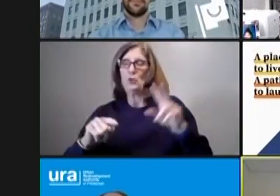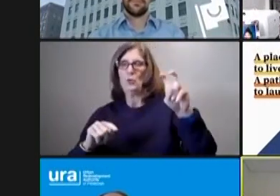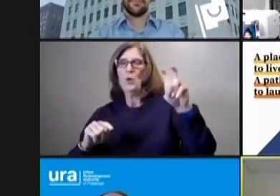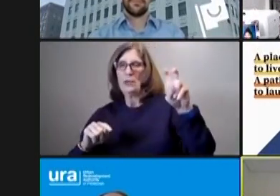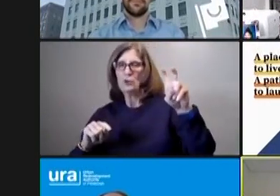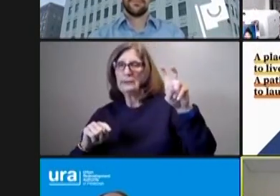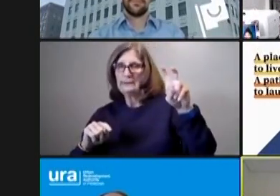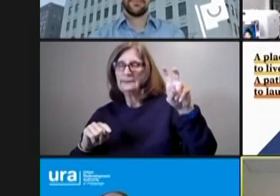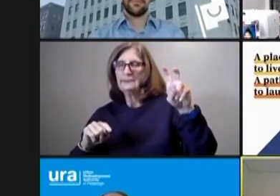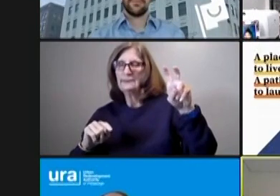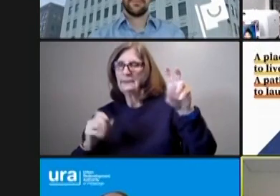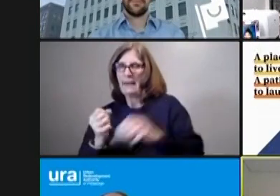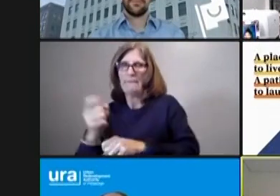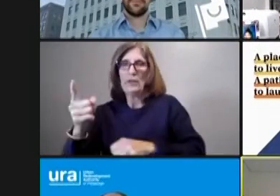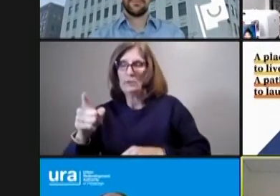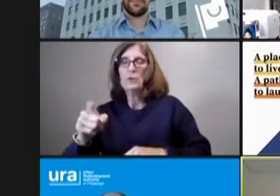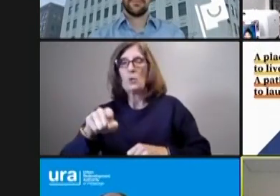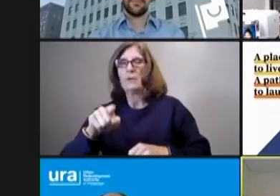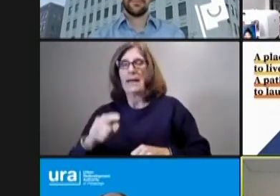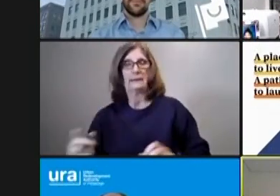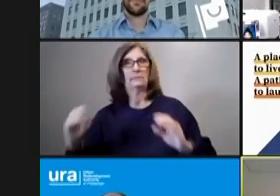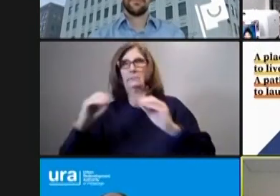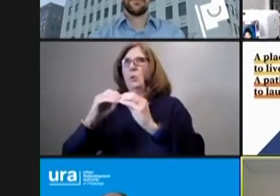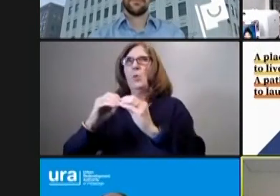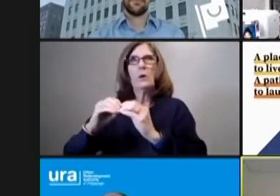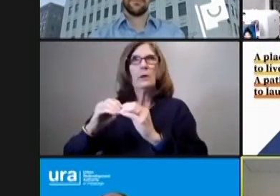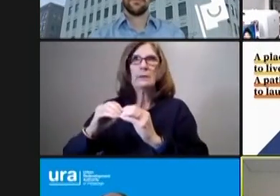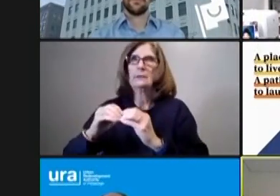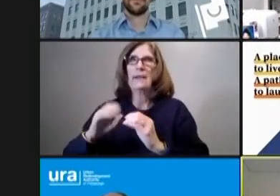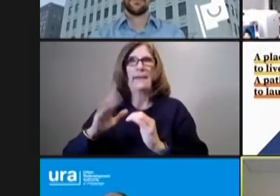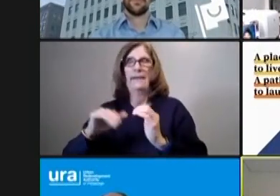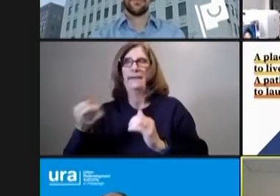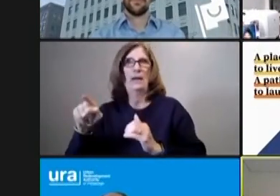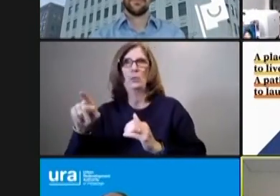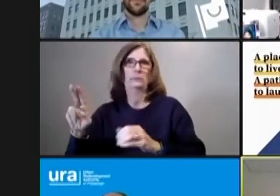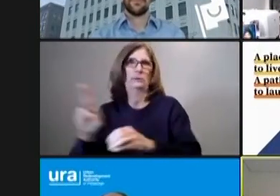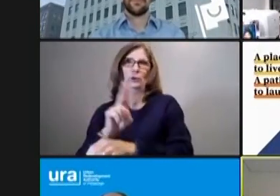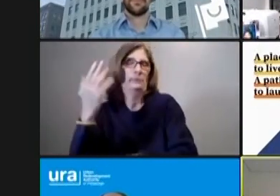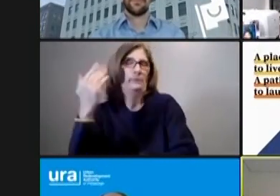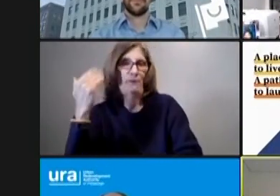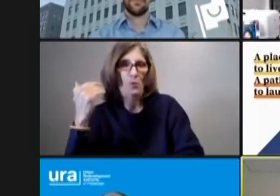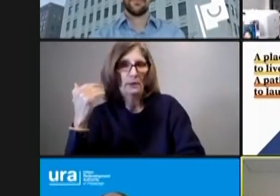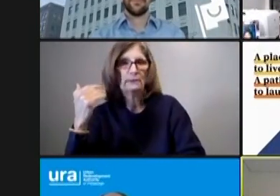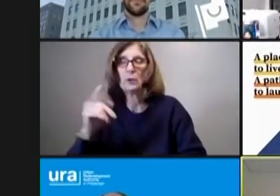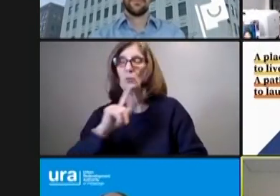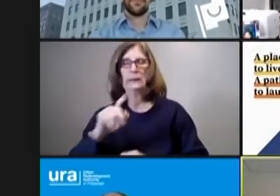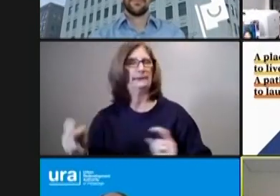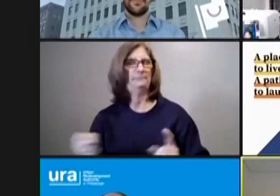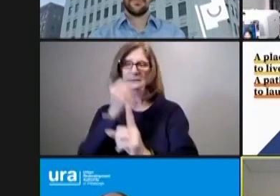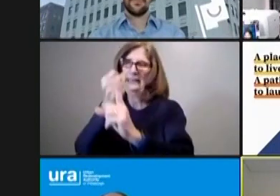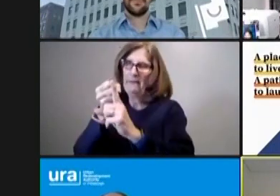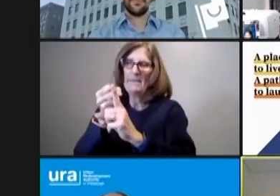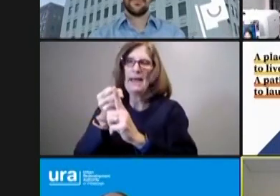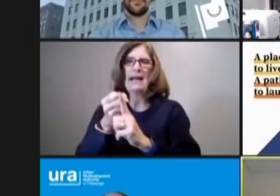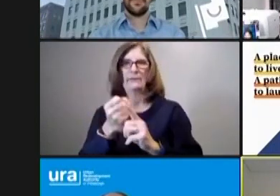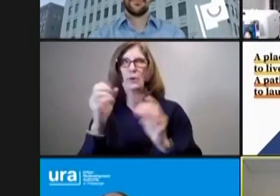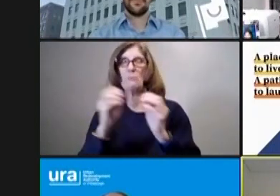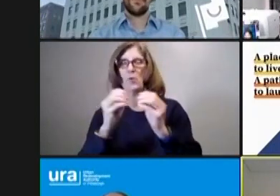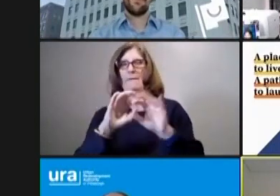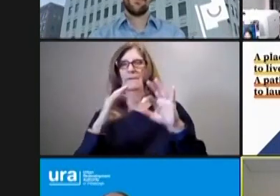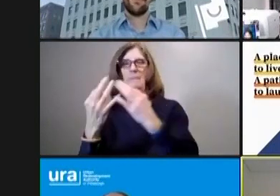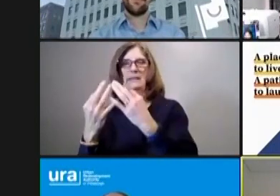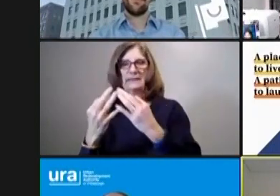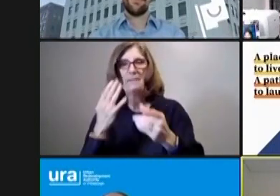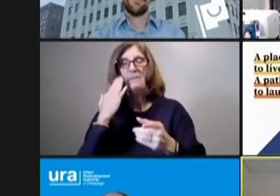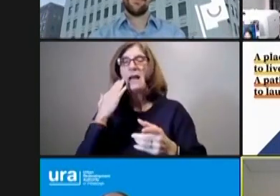year, which obviously is substantially more and will have a massive, massive impact. So any questions on that? Again, I know I'm